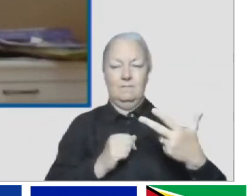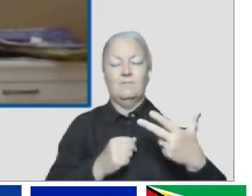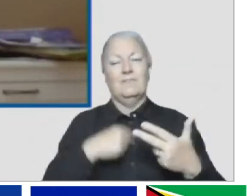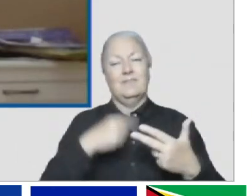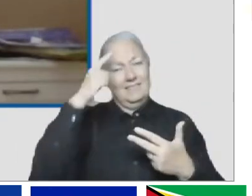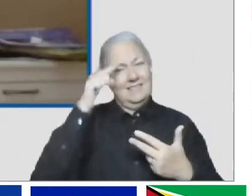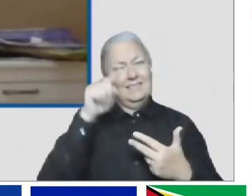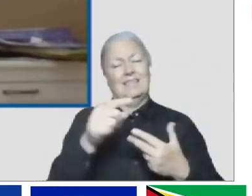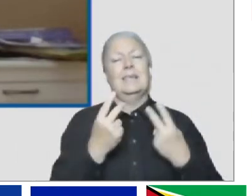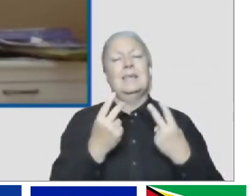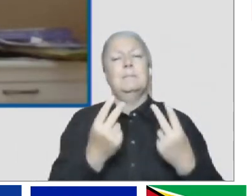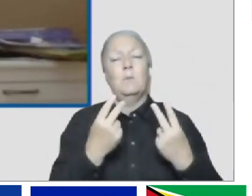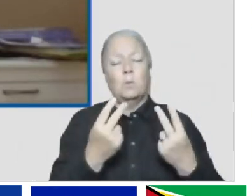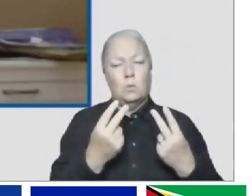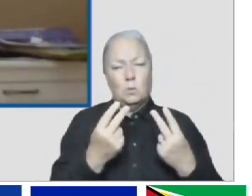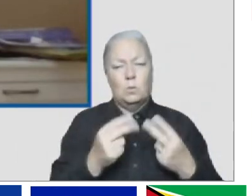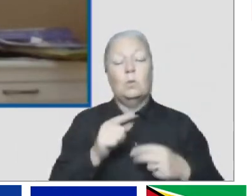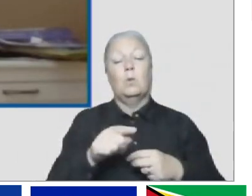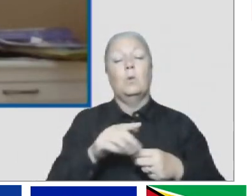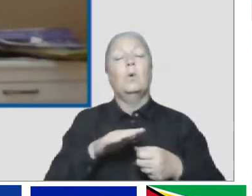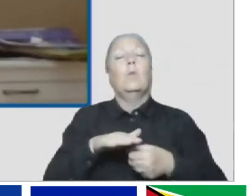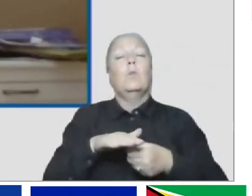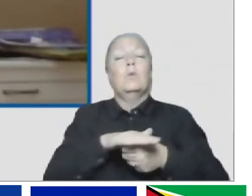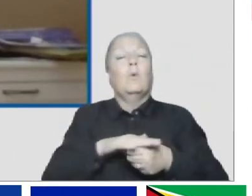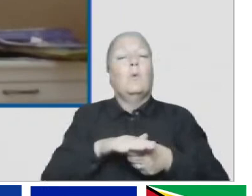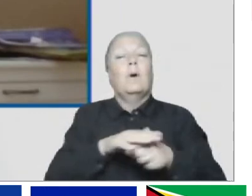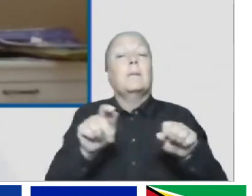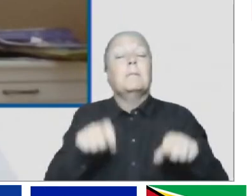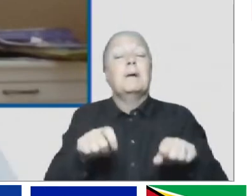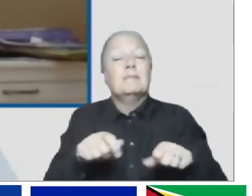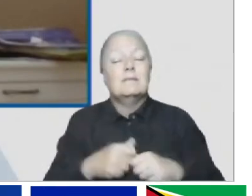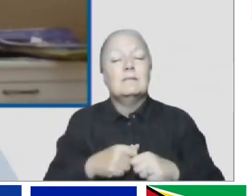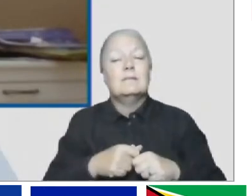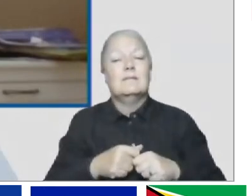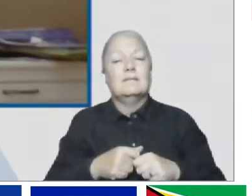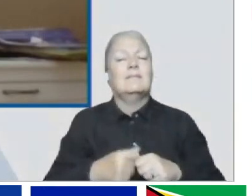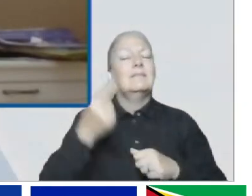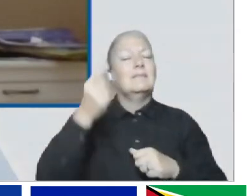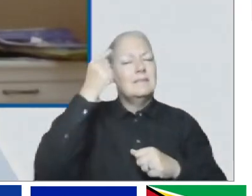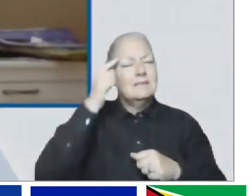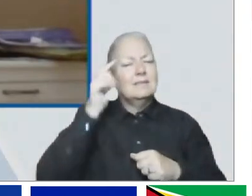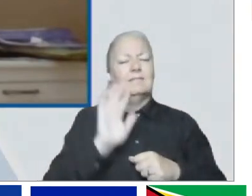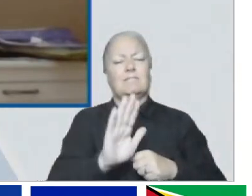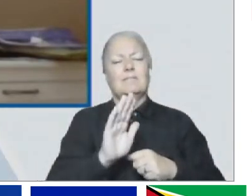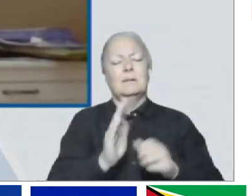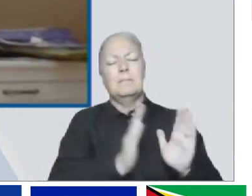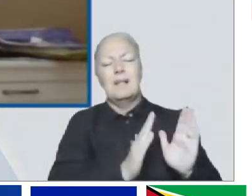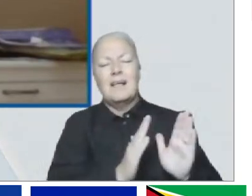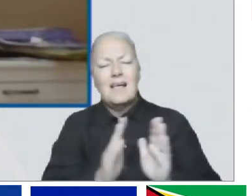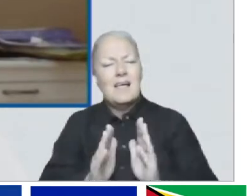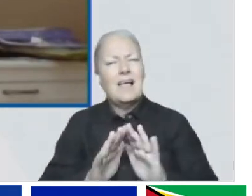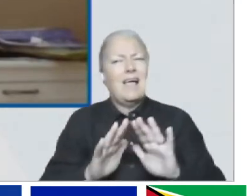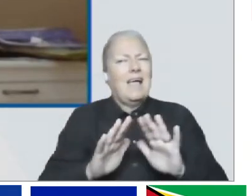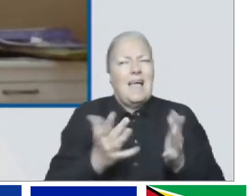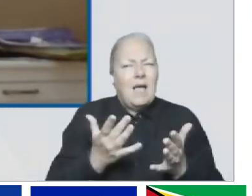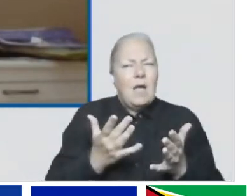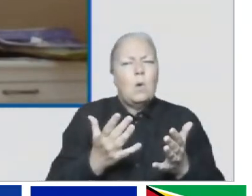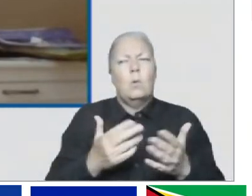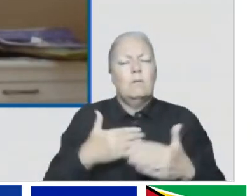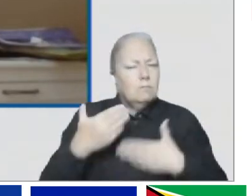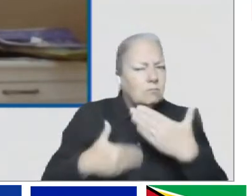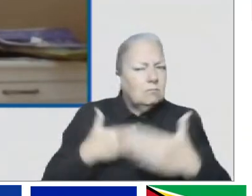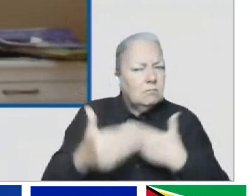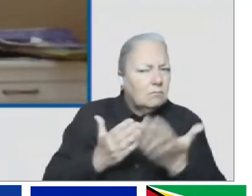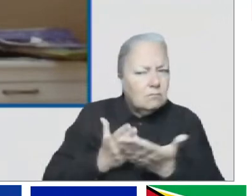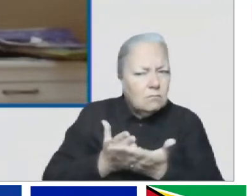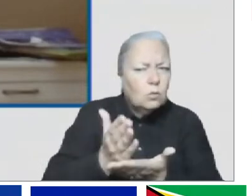be taking on board the plans of the communities for building resilience. What actually Claudia actually talked of. Dr.